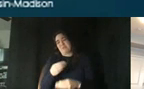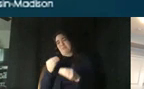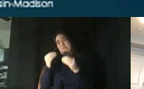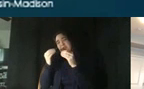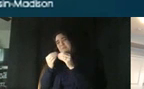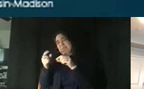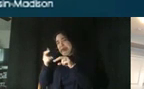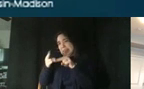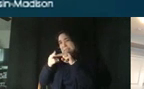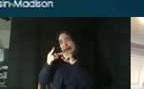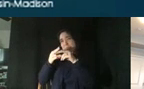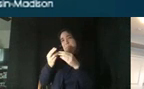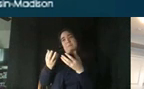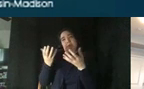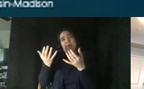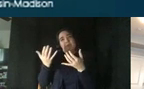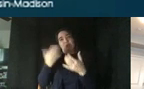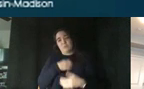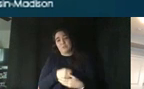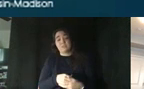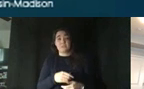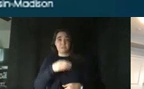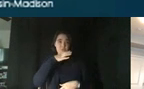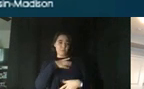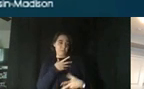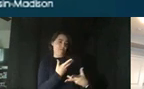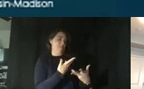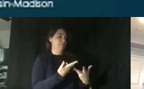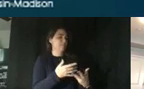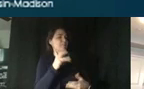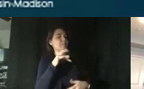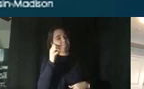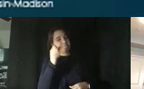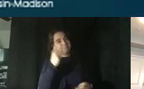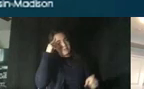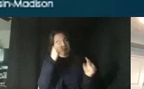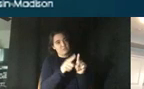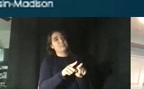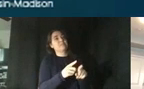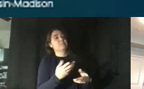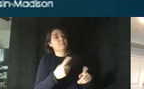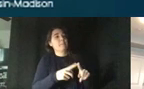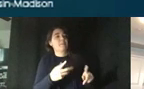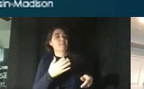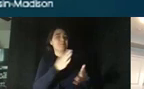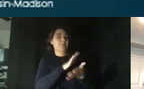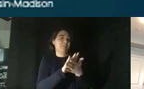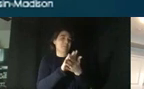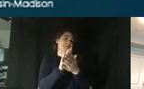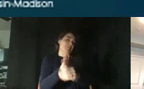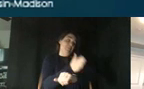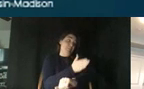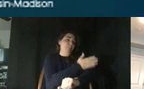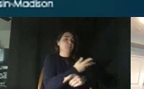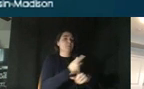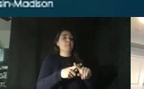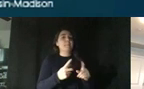the progress as well. And it would be nice if it was more. But the fact that we have options out there is great.